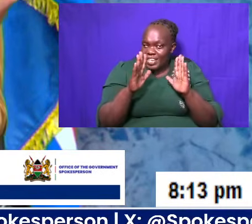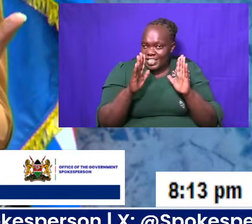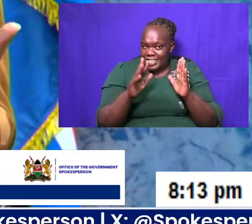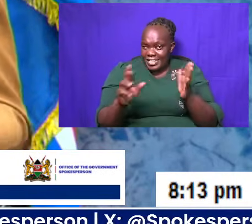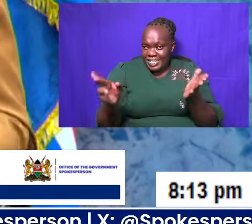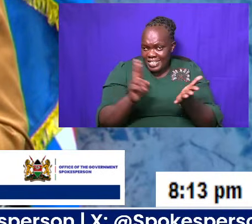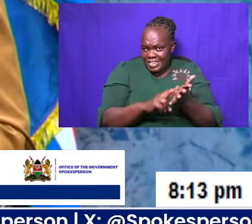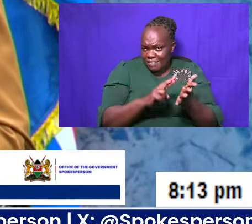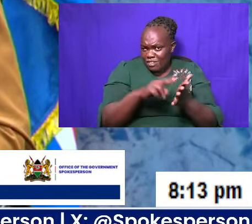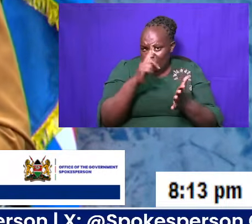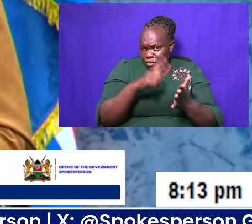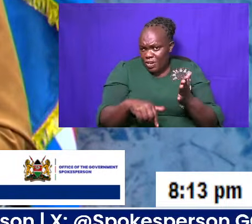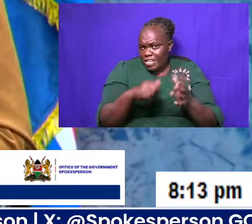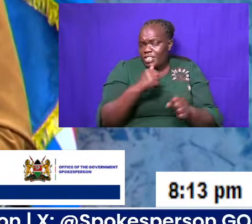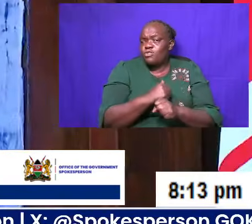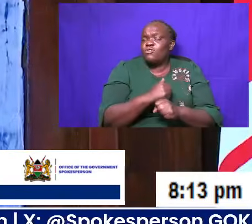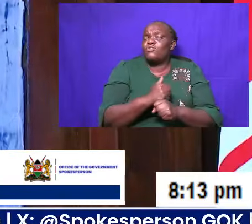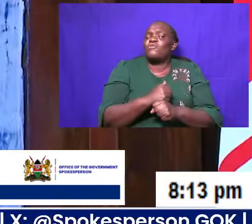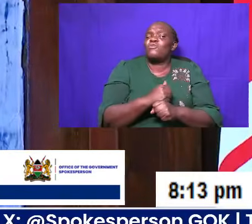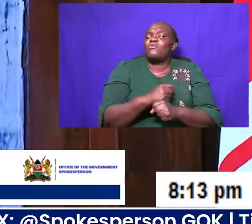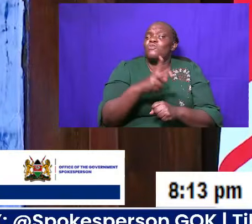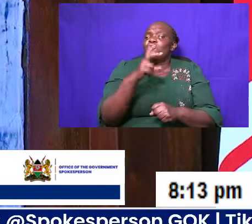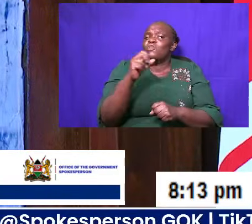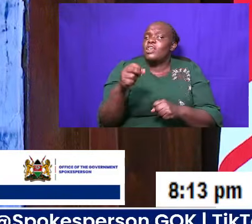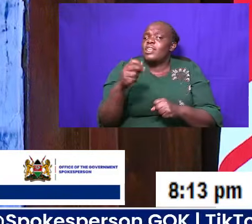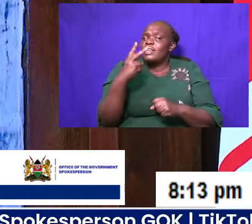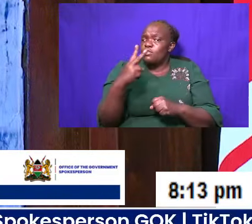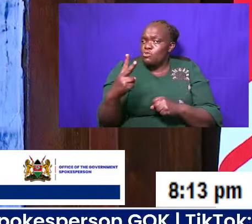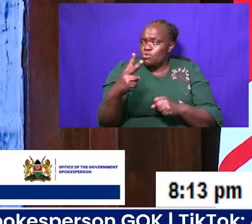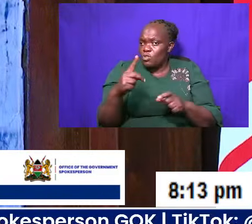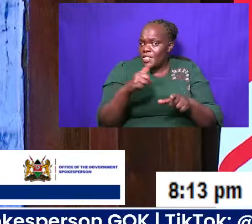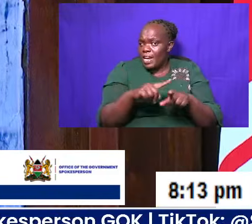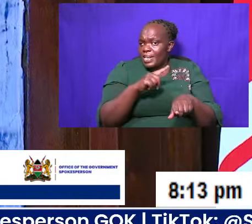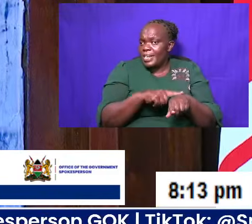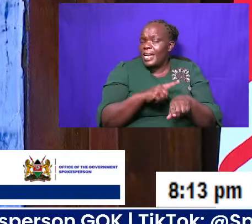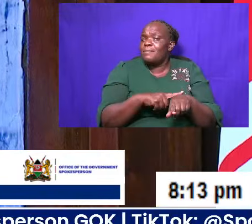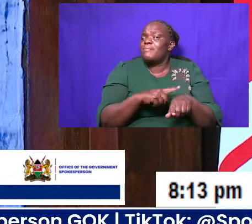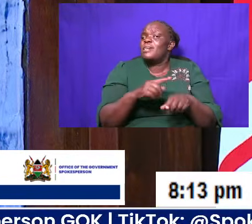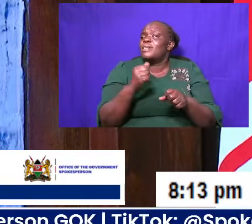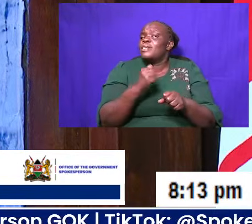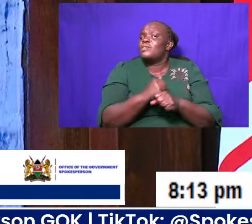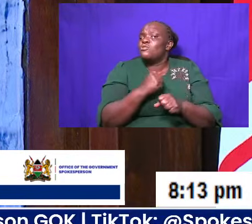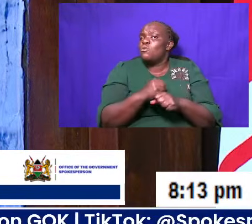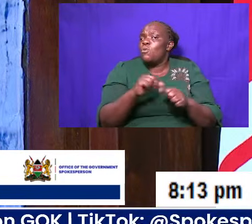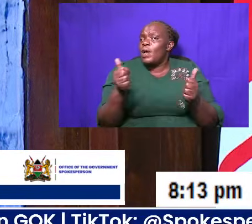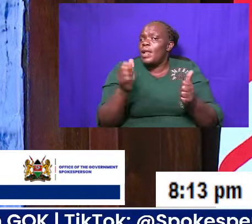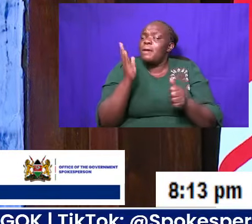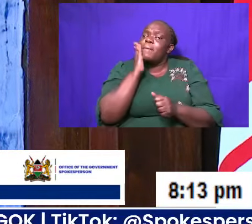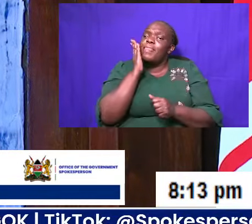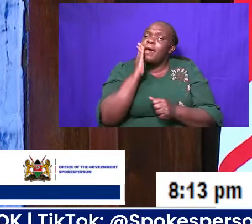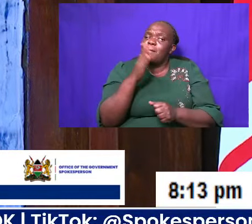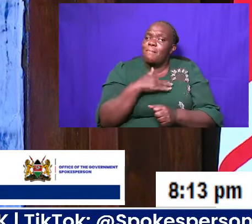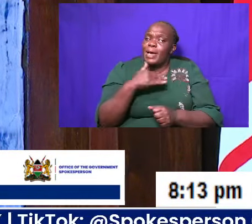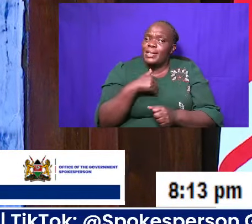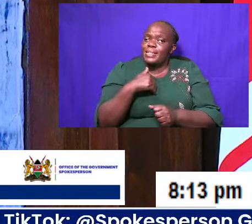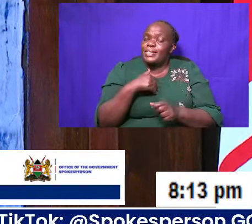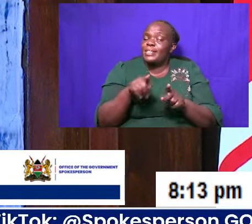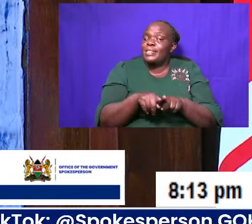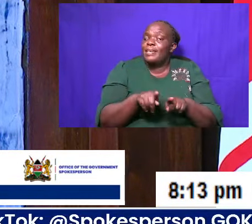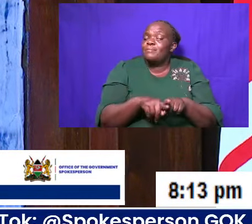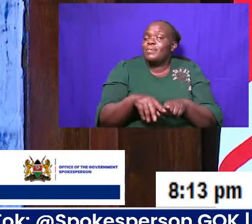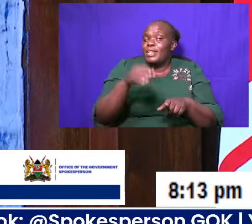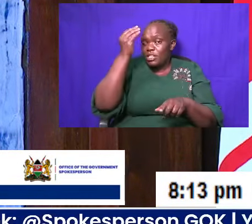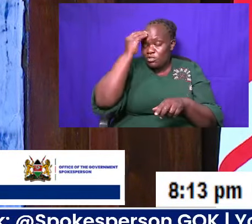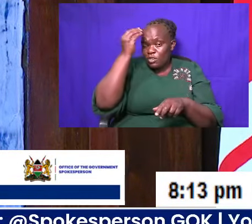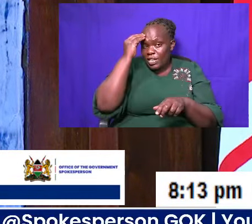ama ulifanya nini? Yes, so in 2002, when I didn't do very well, my mother, who actually didn't have an education,